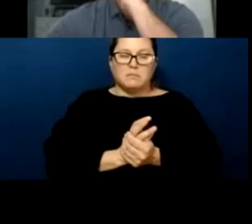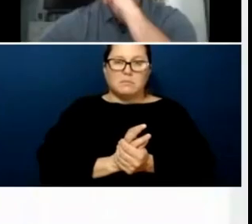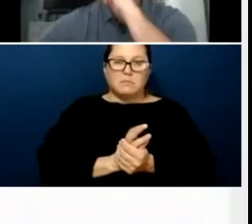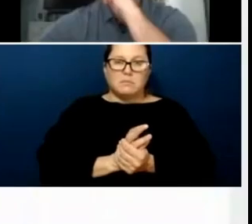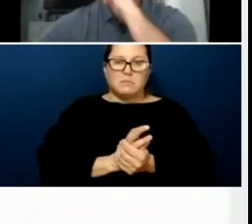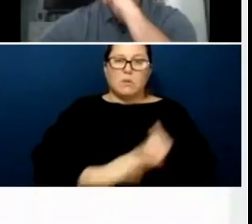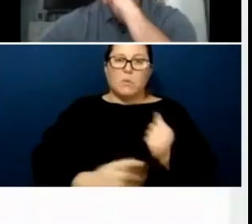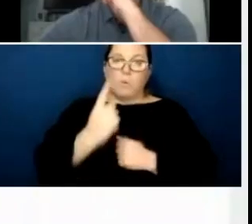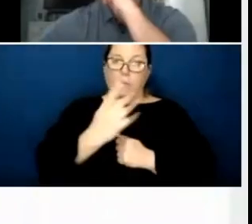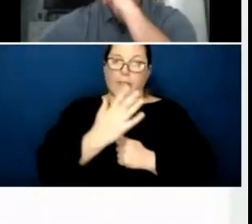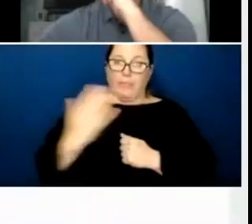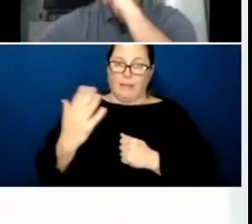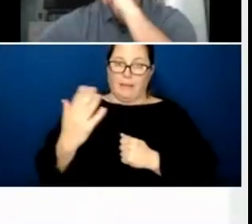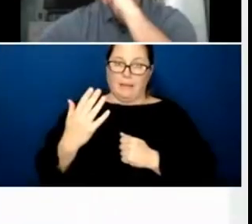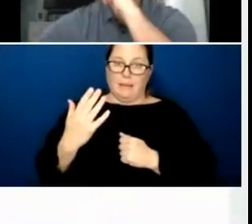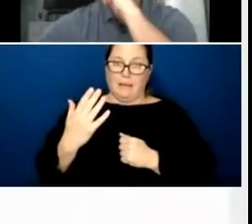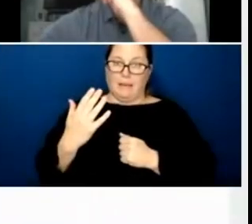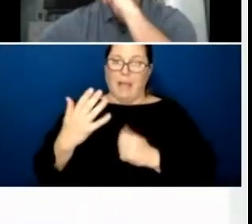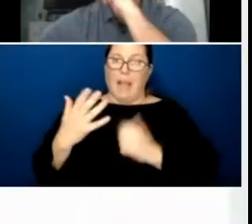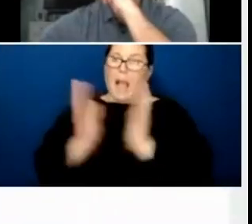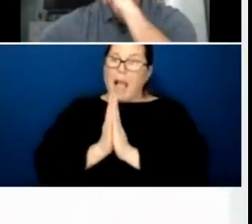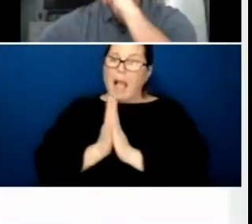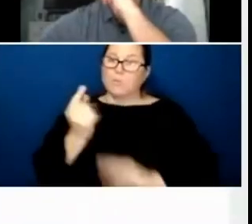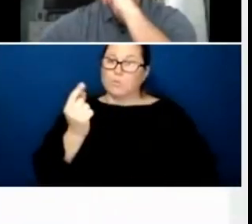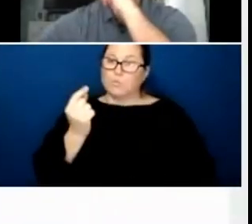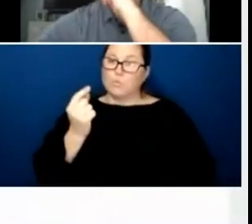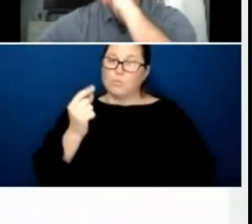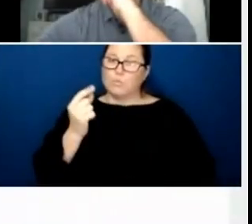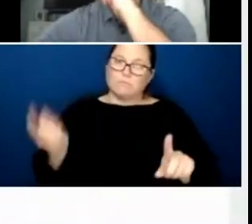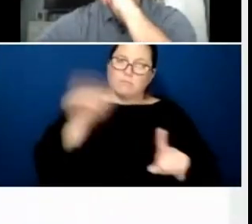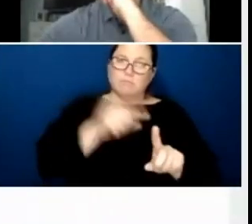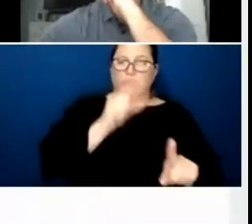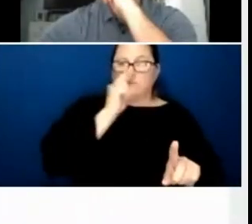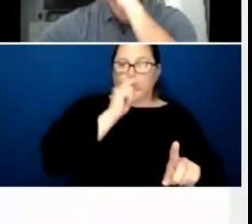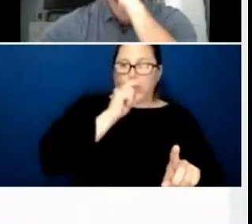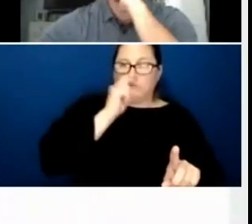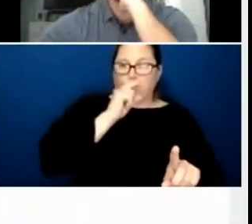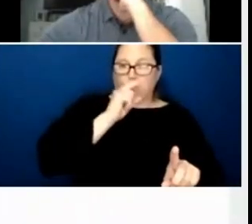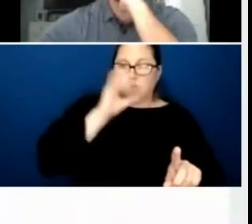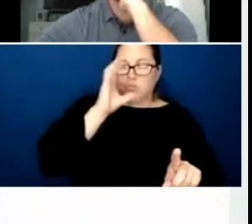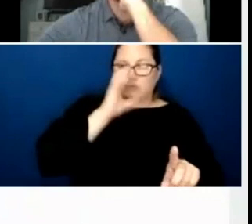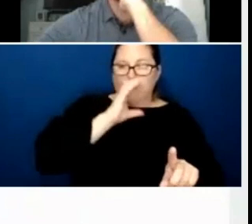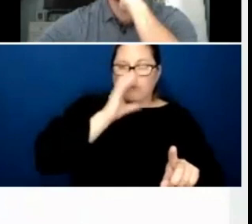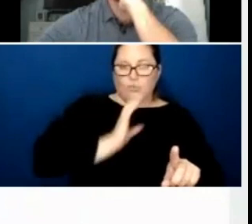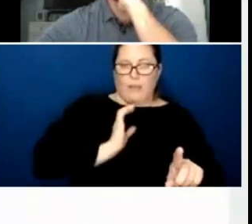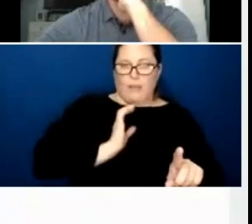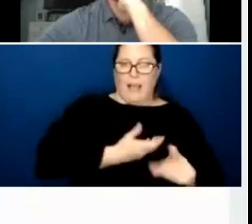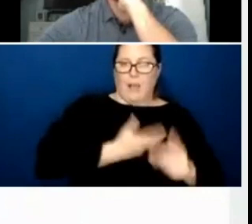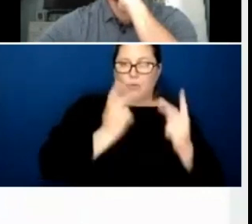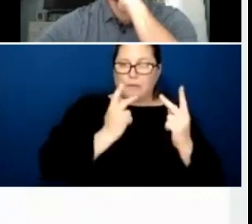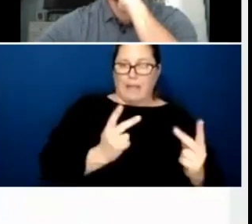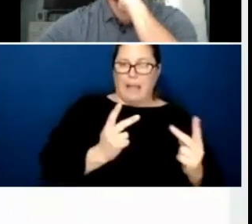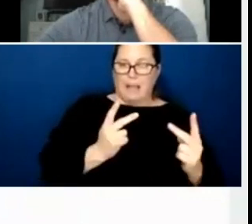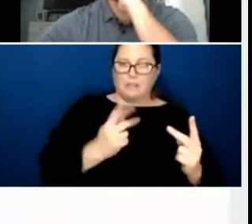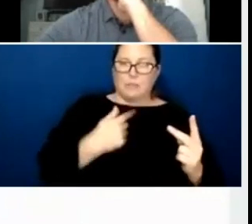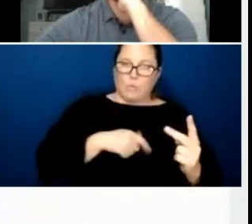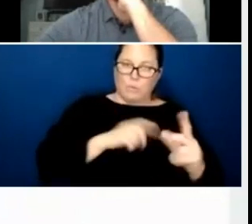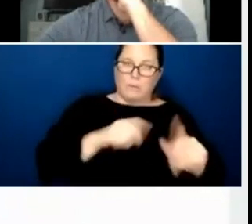is to look up our guests. And we provided links to our guests on